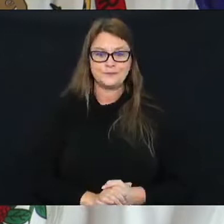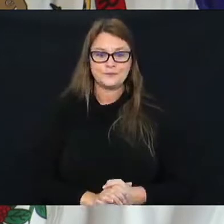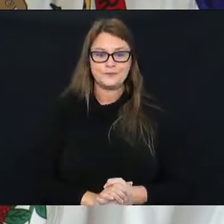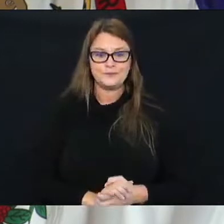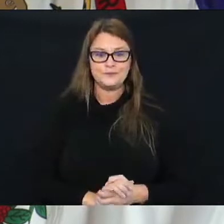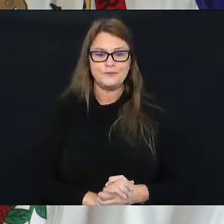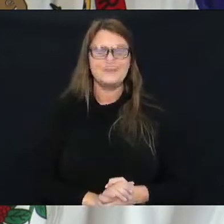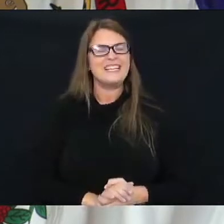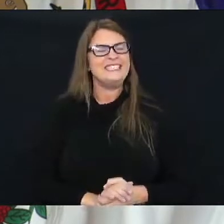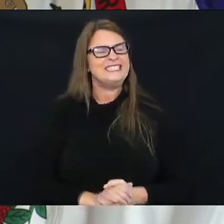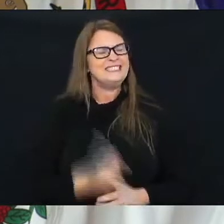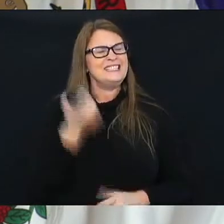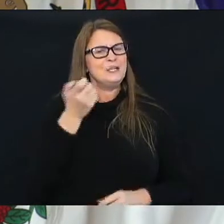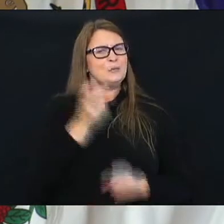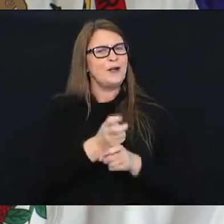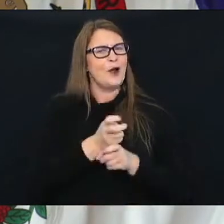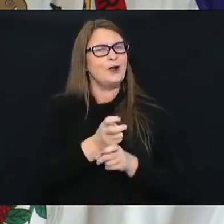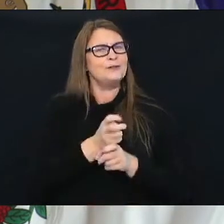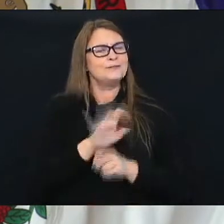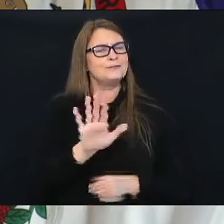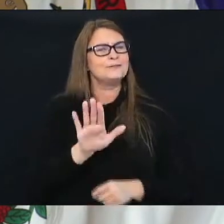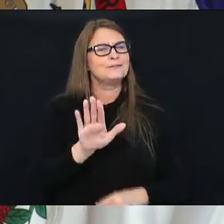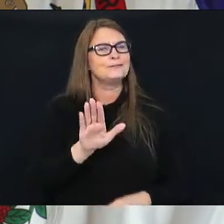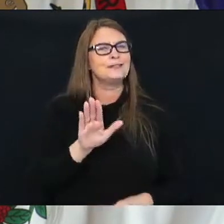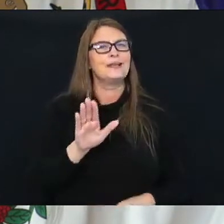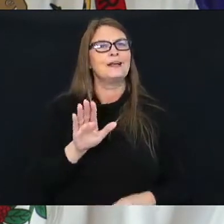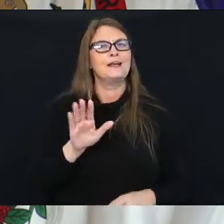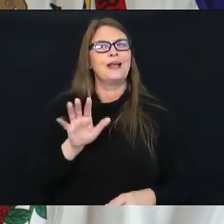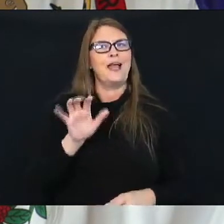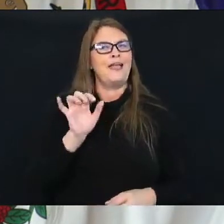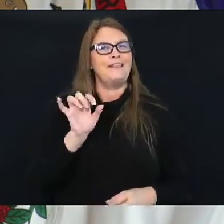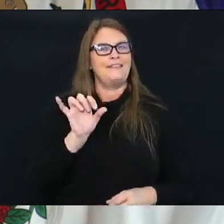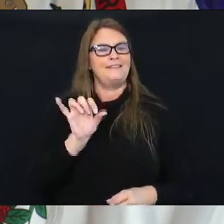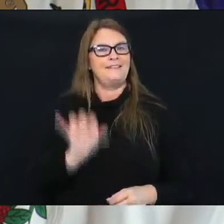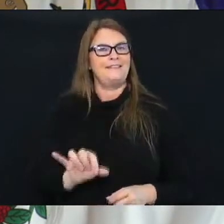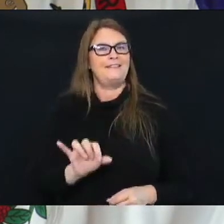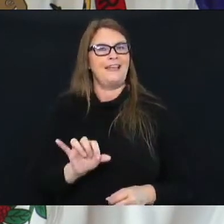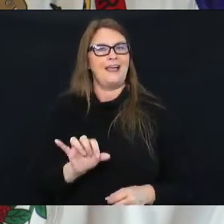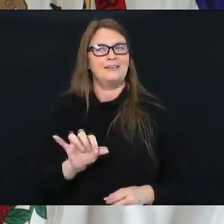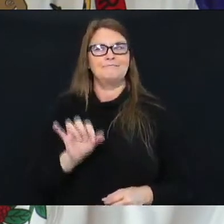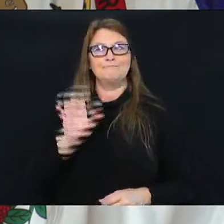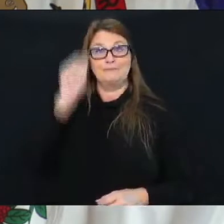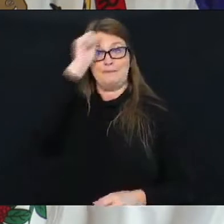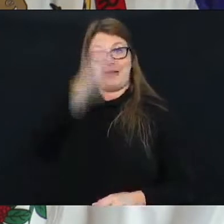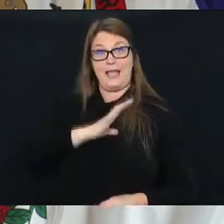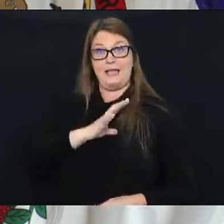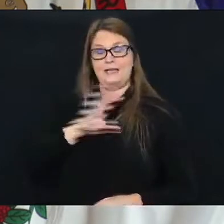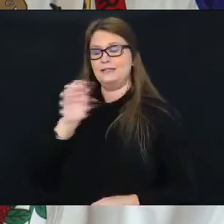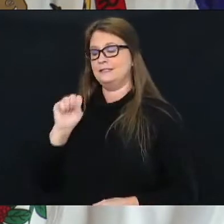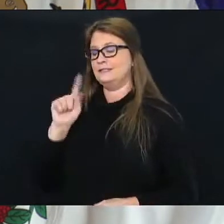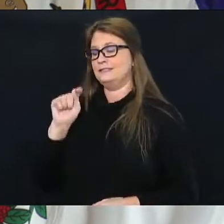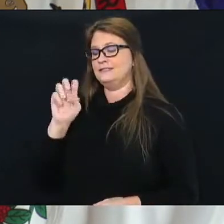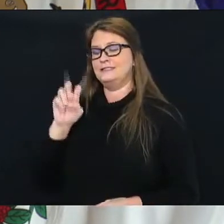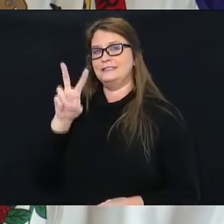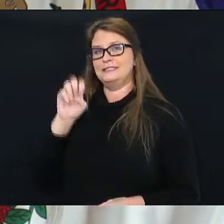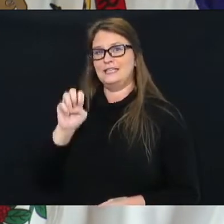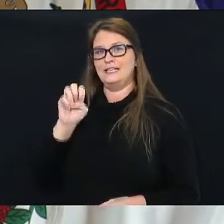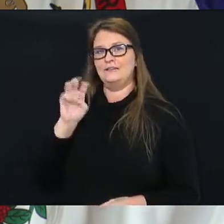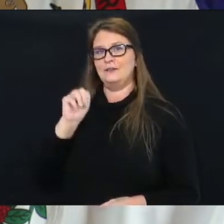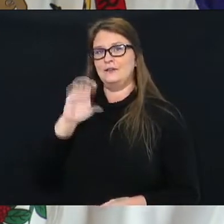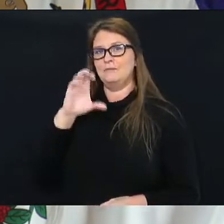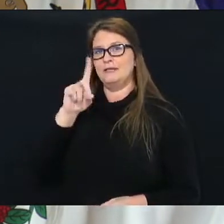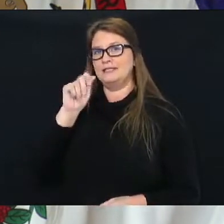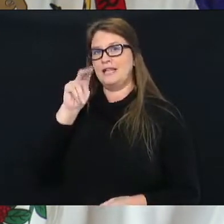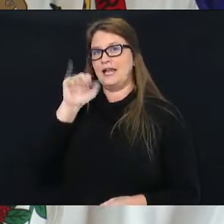this was tough in a bunch of ways, because this is just how much I think of this man. Steve McDaniel is retiring from